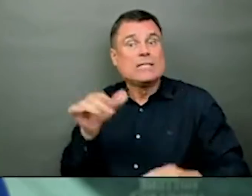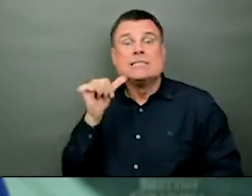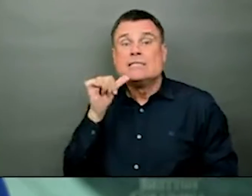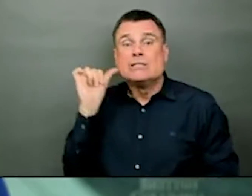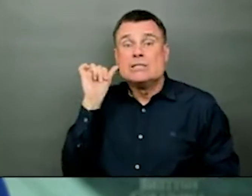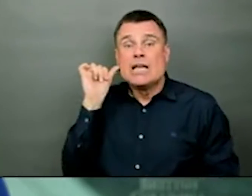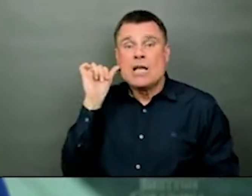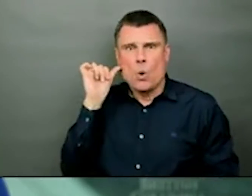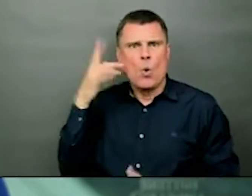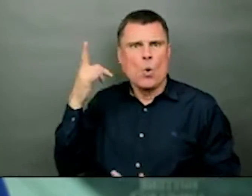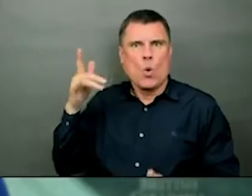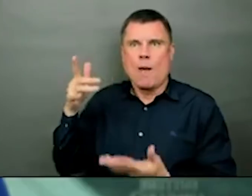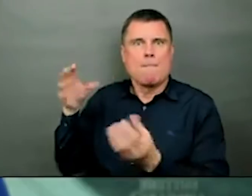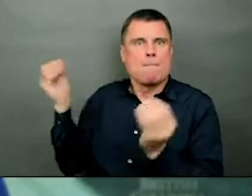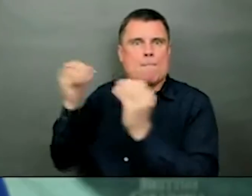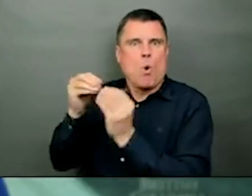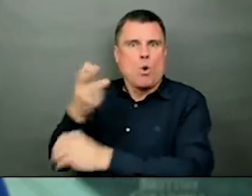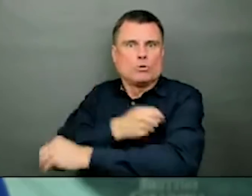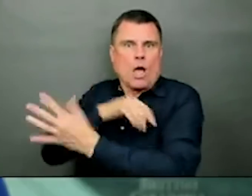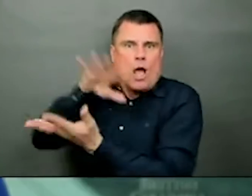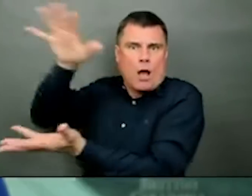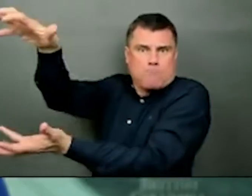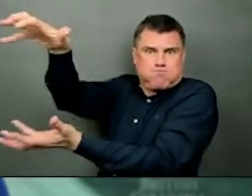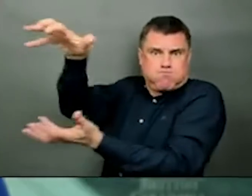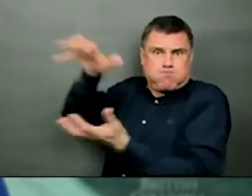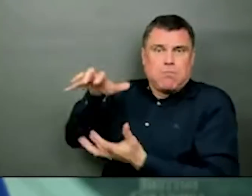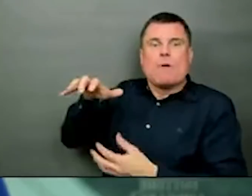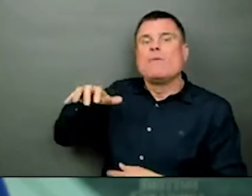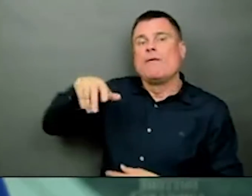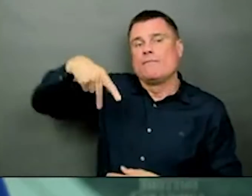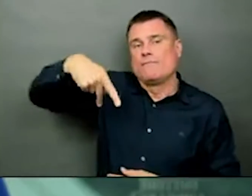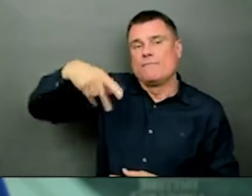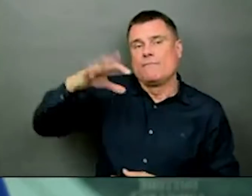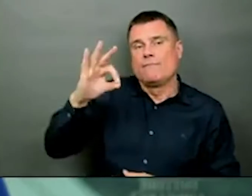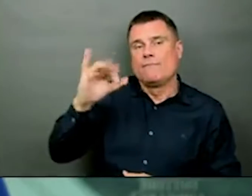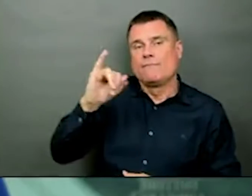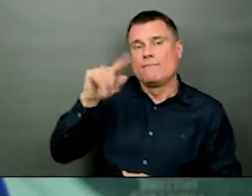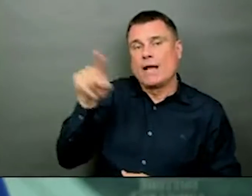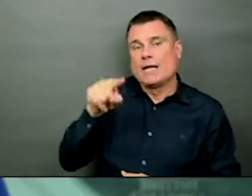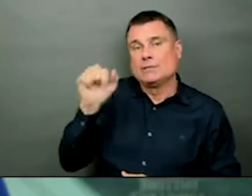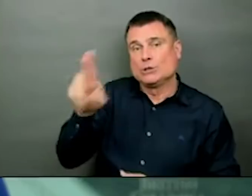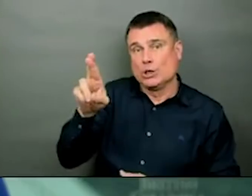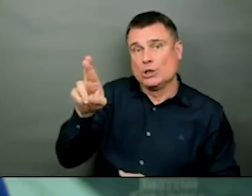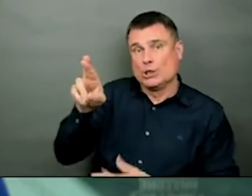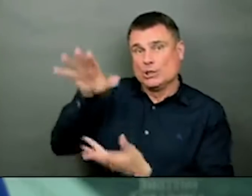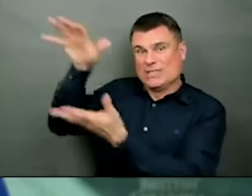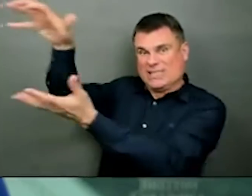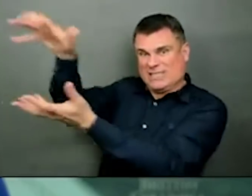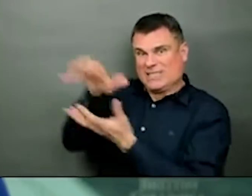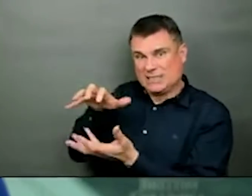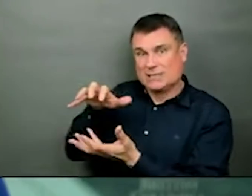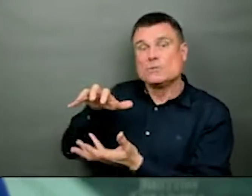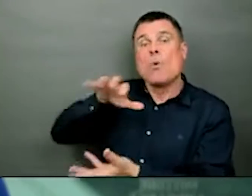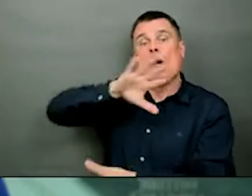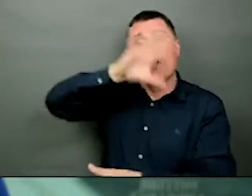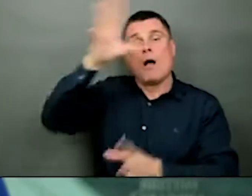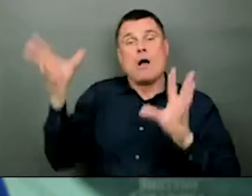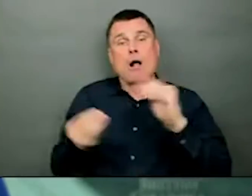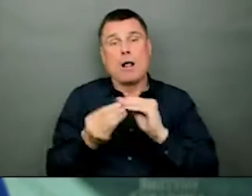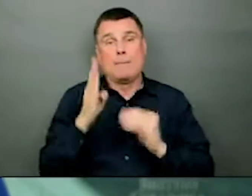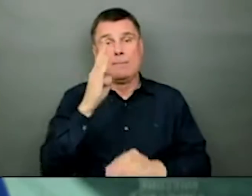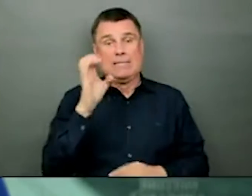be having a similar one today. The immunization campaign in British Columbia, the effort in British